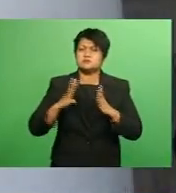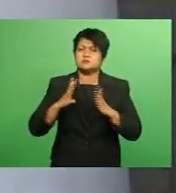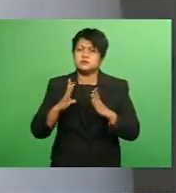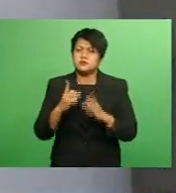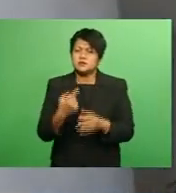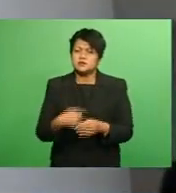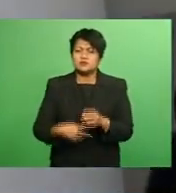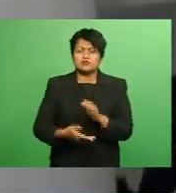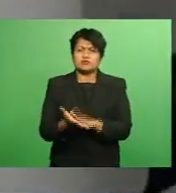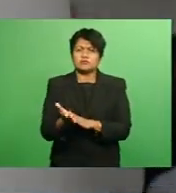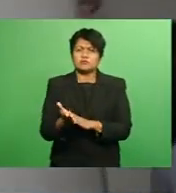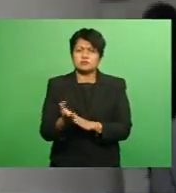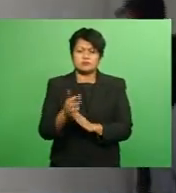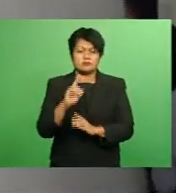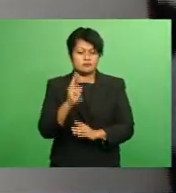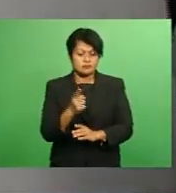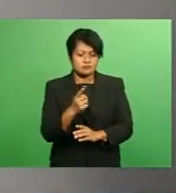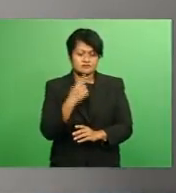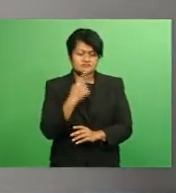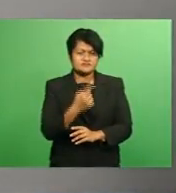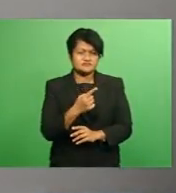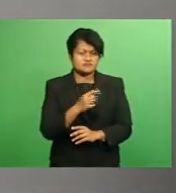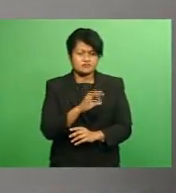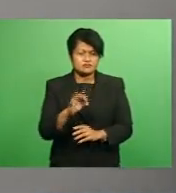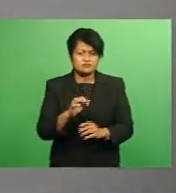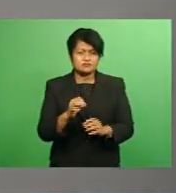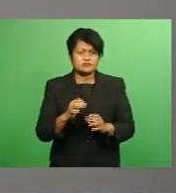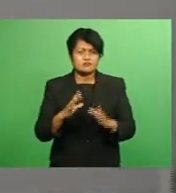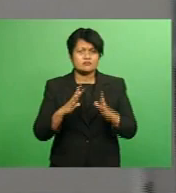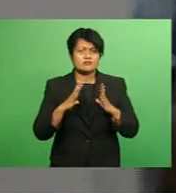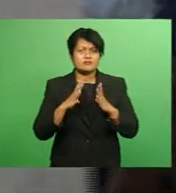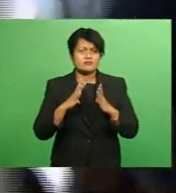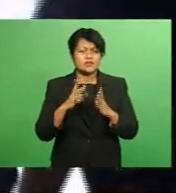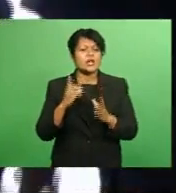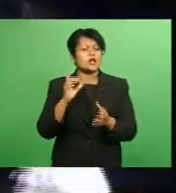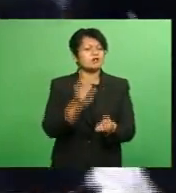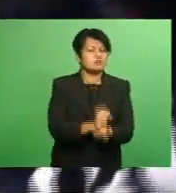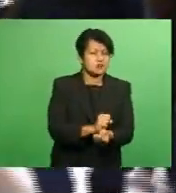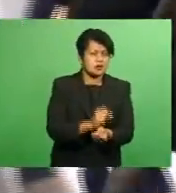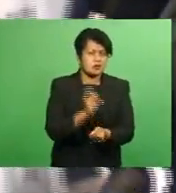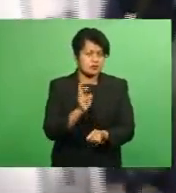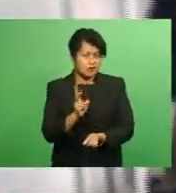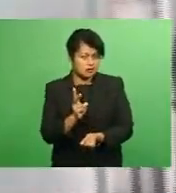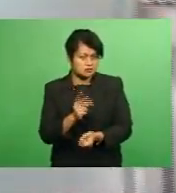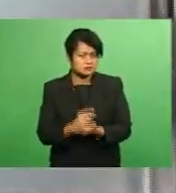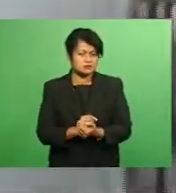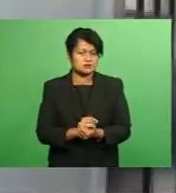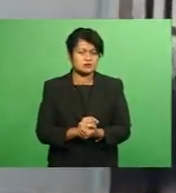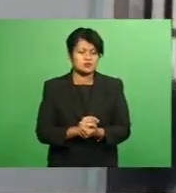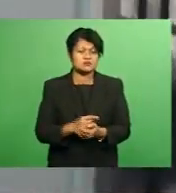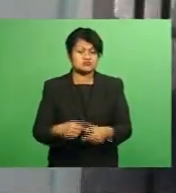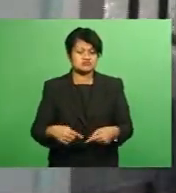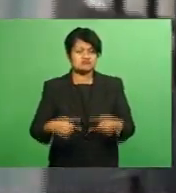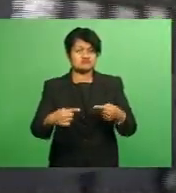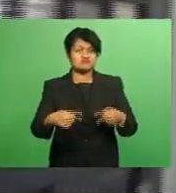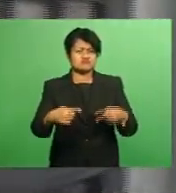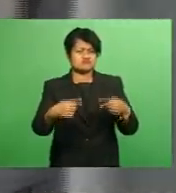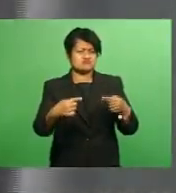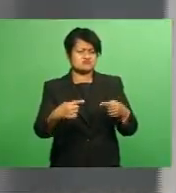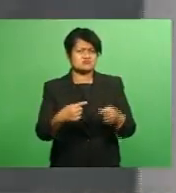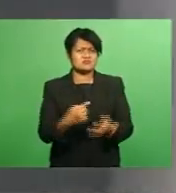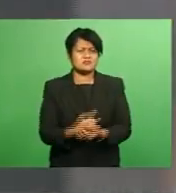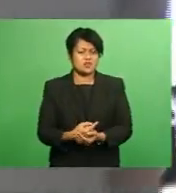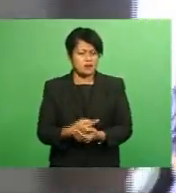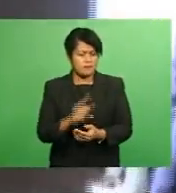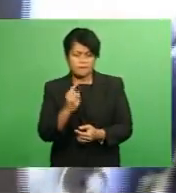also argued that Rahman was not released and rearrested as police claimed. The defense also asked the court to exclude certain